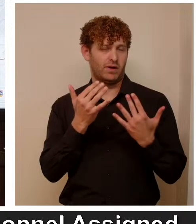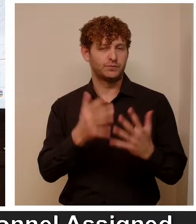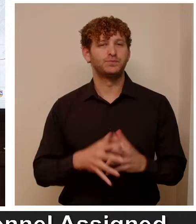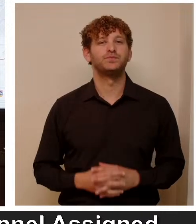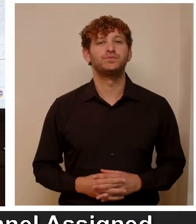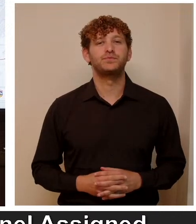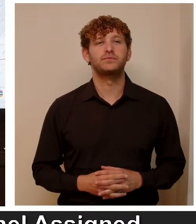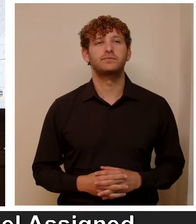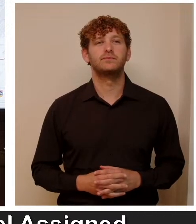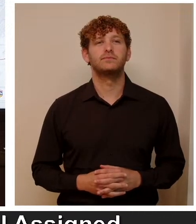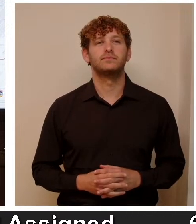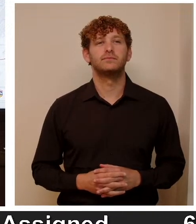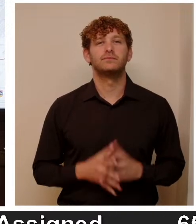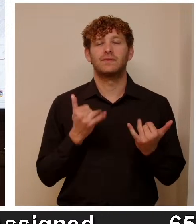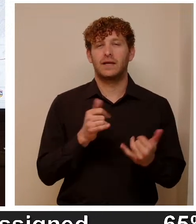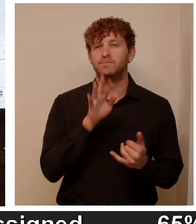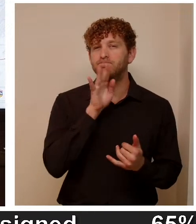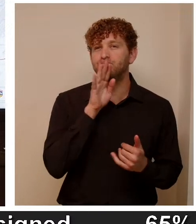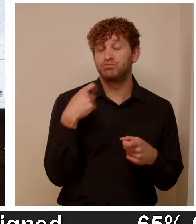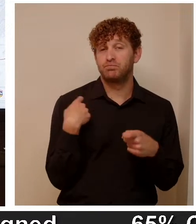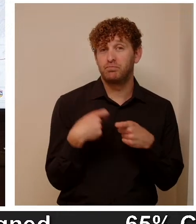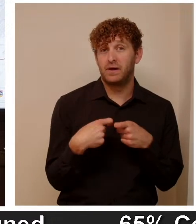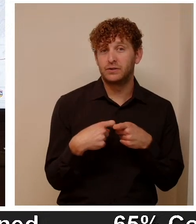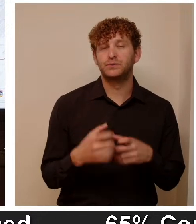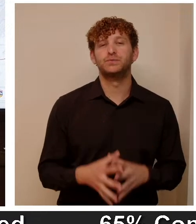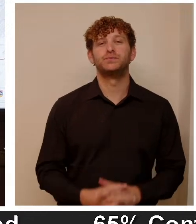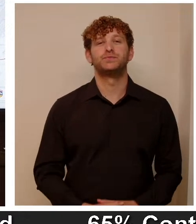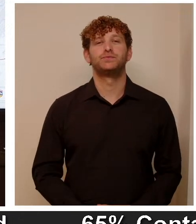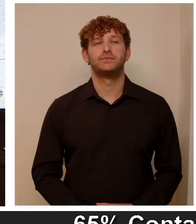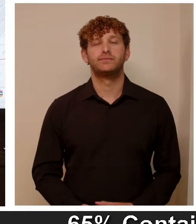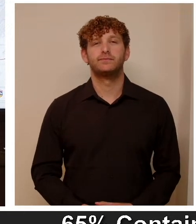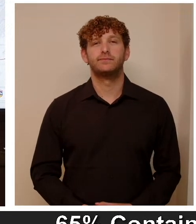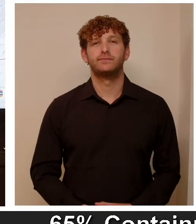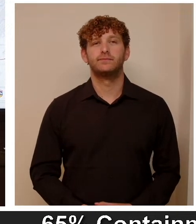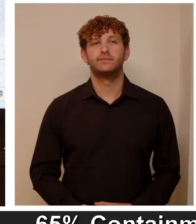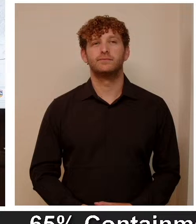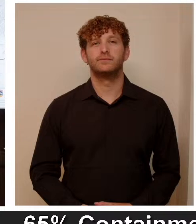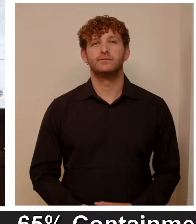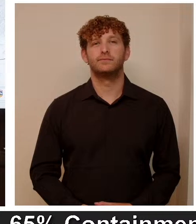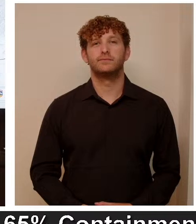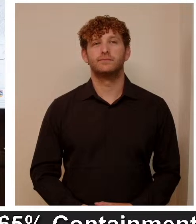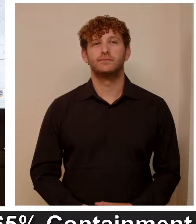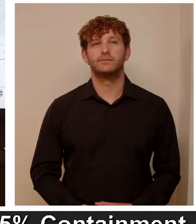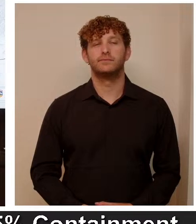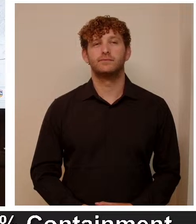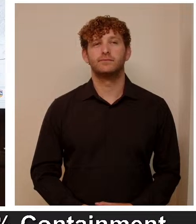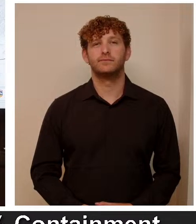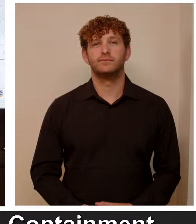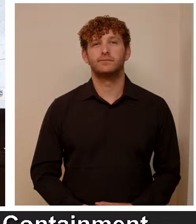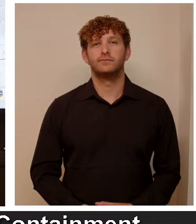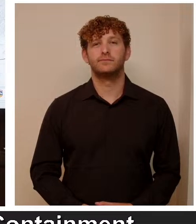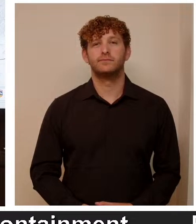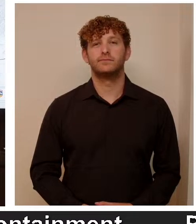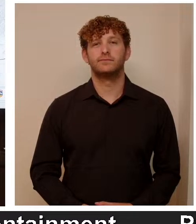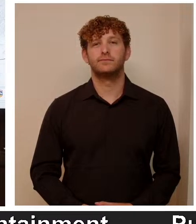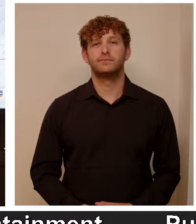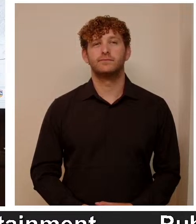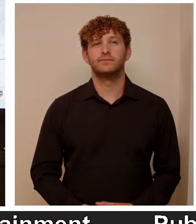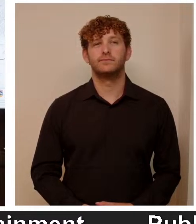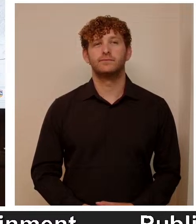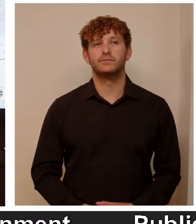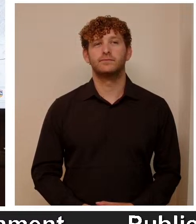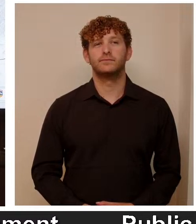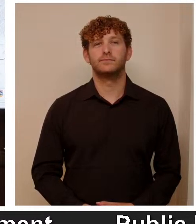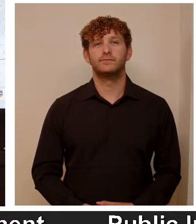Para los que nos escuchan en YouTube, para activar subtítulos en español, por favor, esperen después de esta